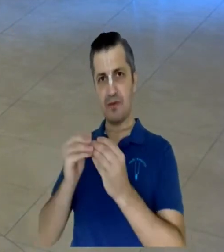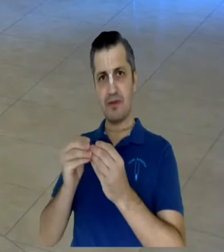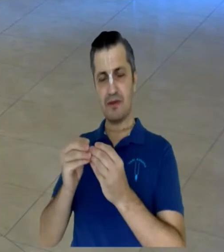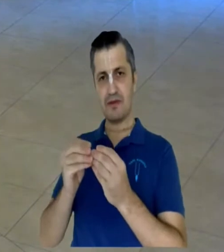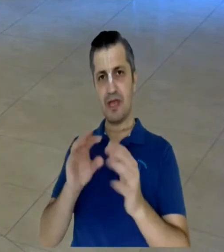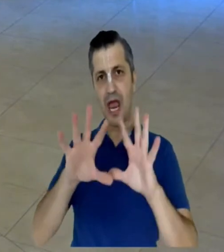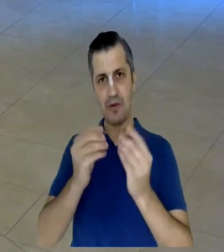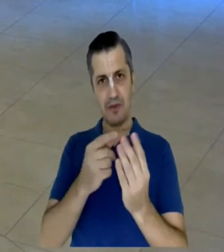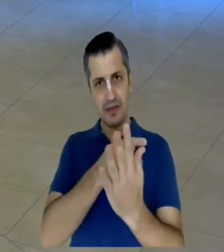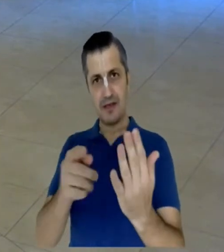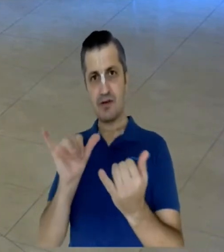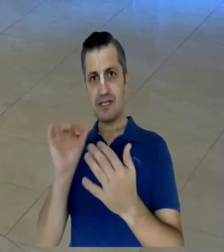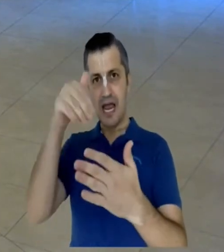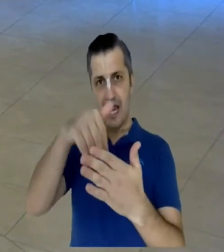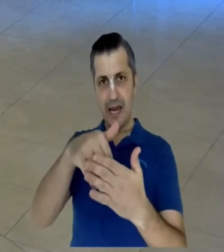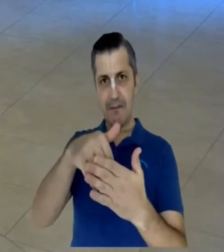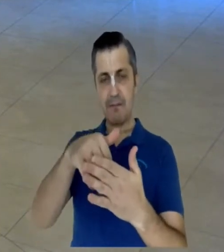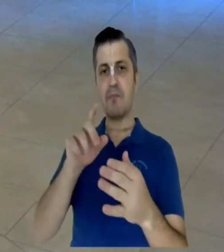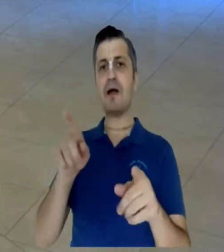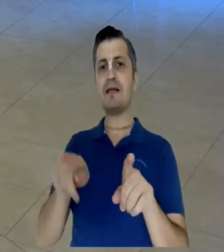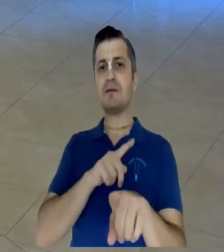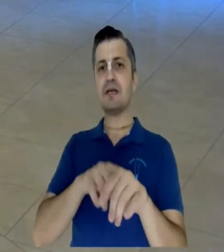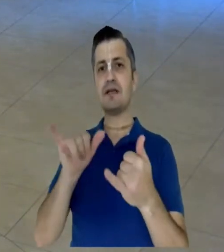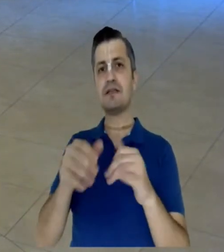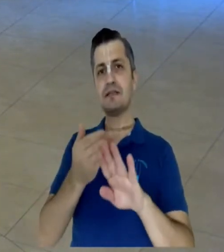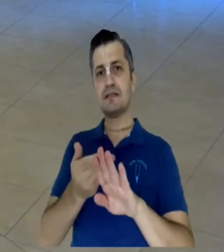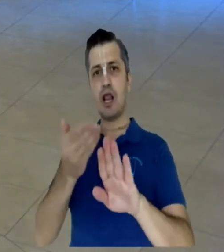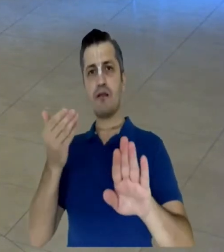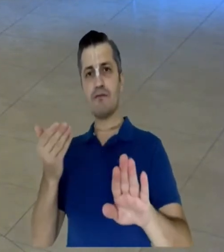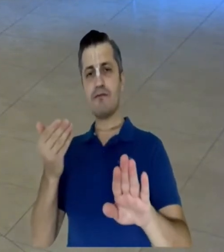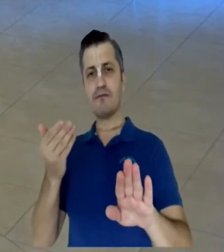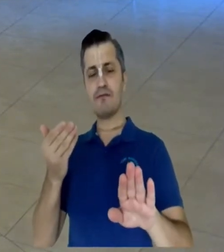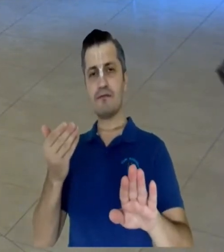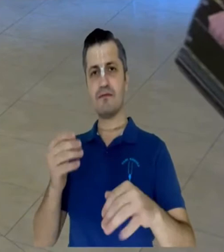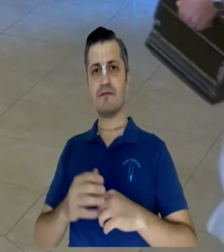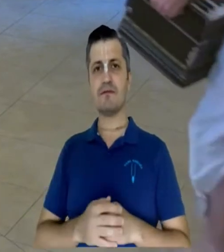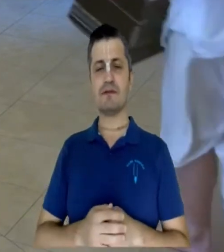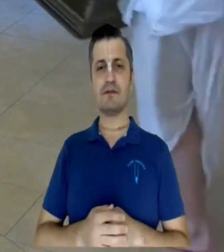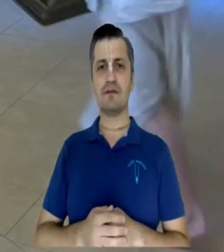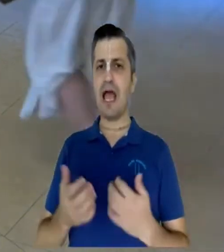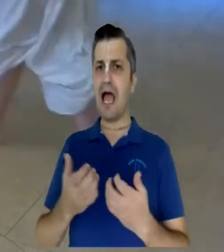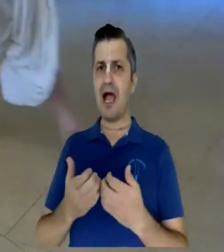Krishna actually, he remains aloof as the Supreme Lord by his different energies.